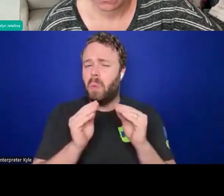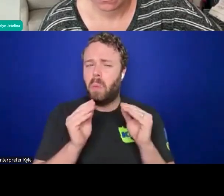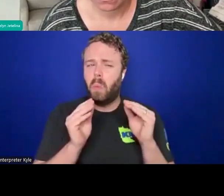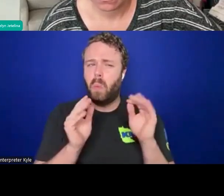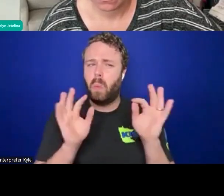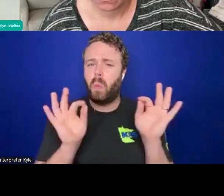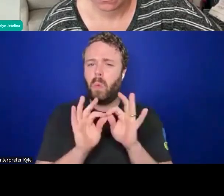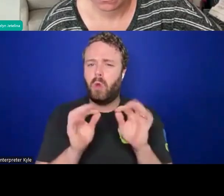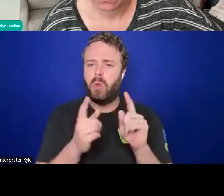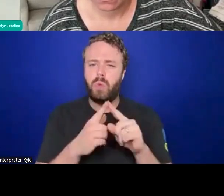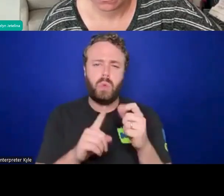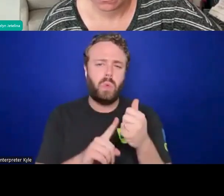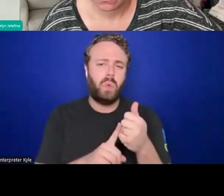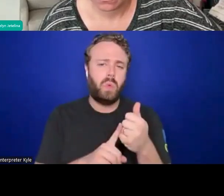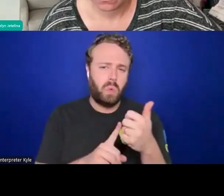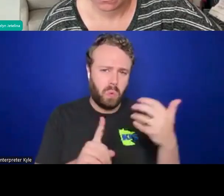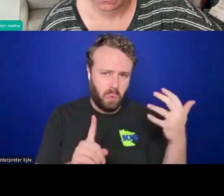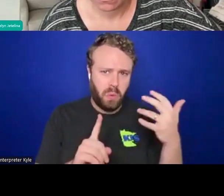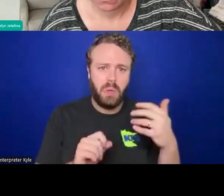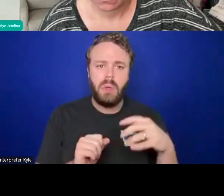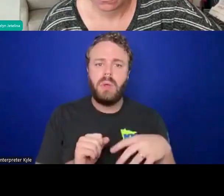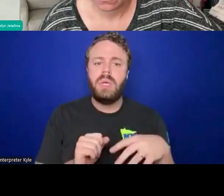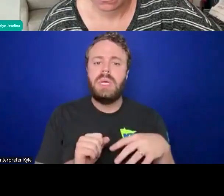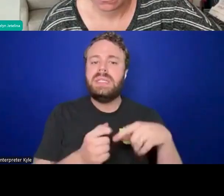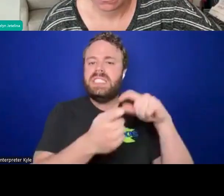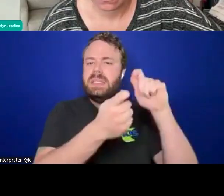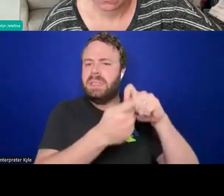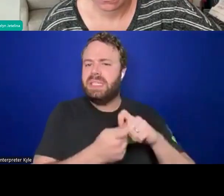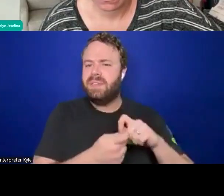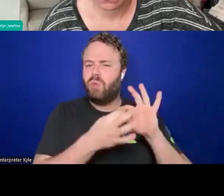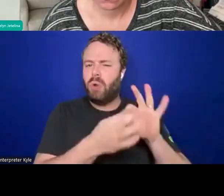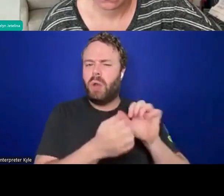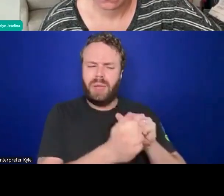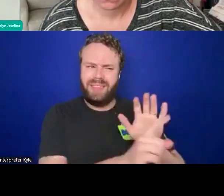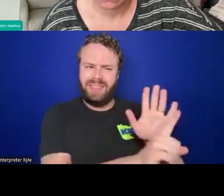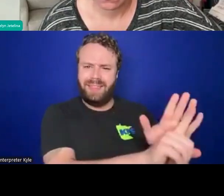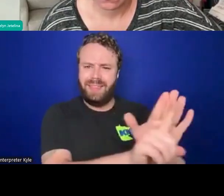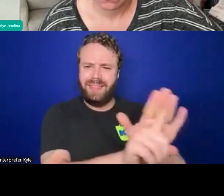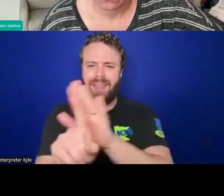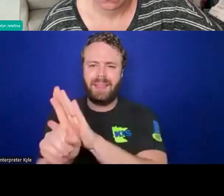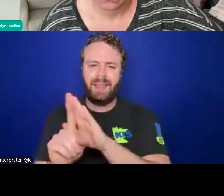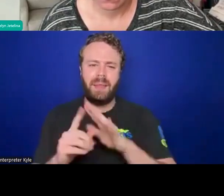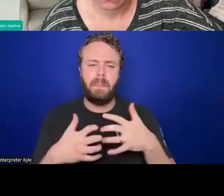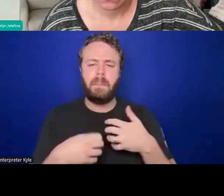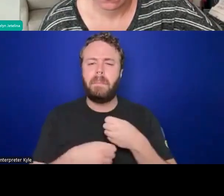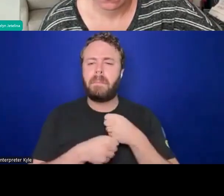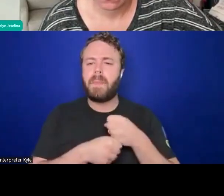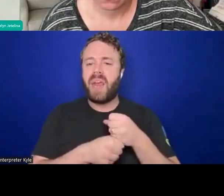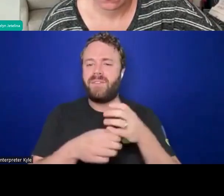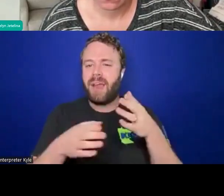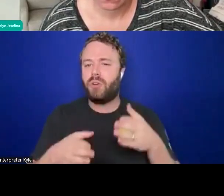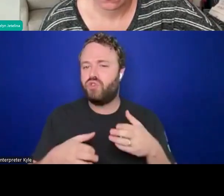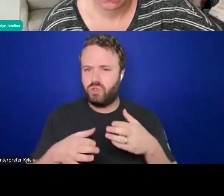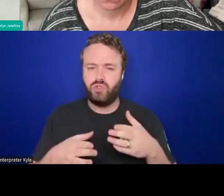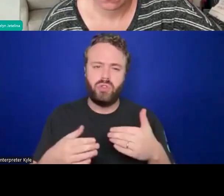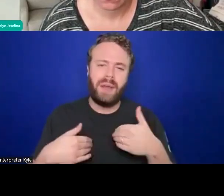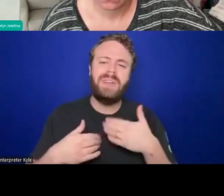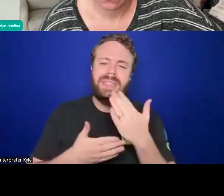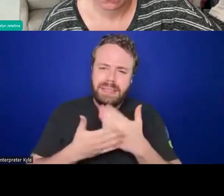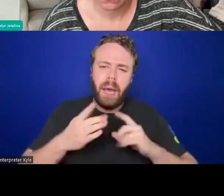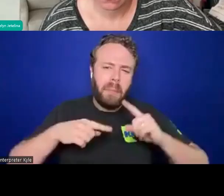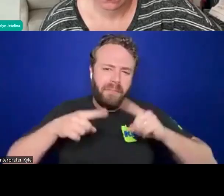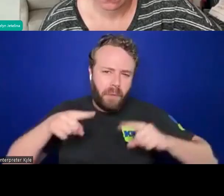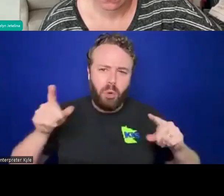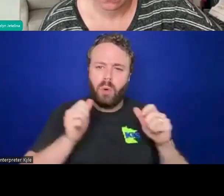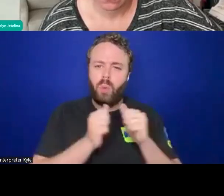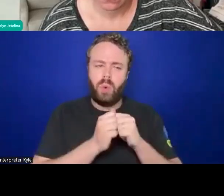the specifics around each of the manufacturers' different vaccines, because there are some nuances with respect